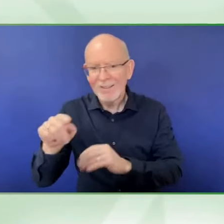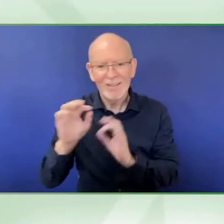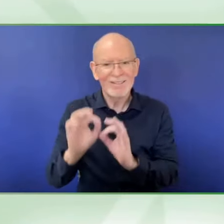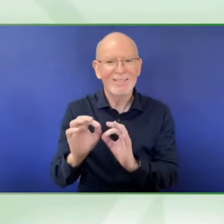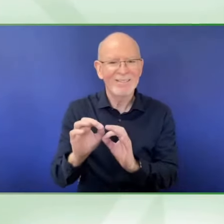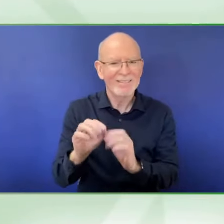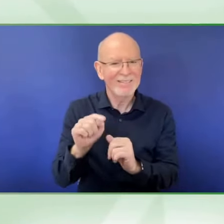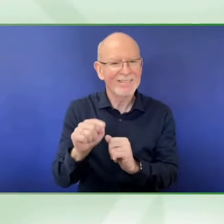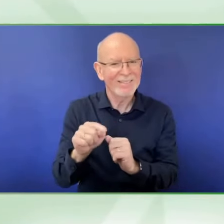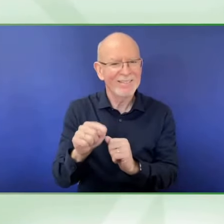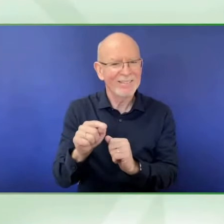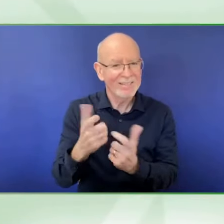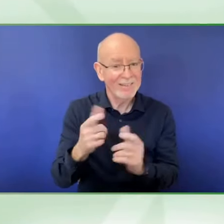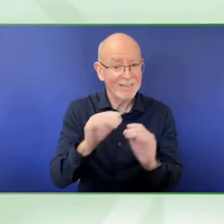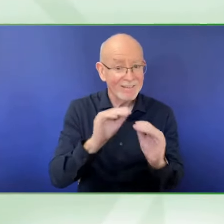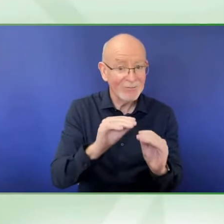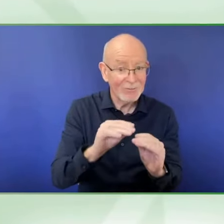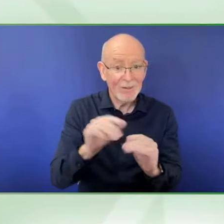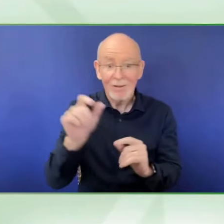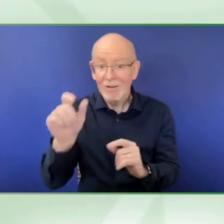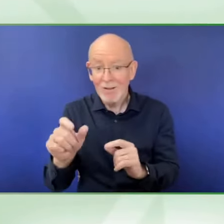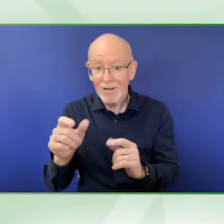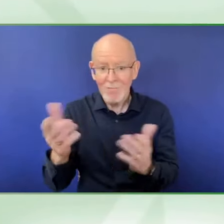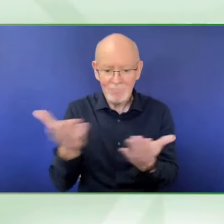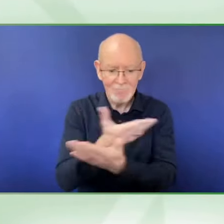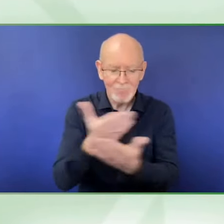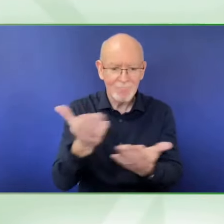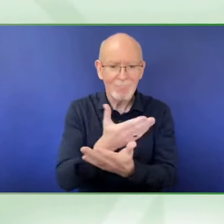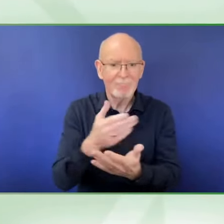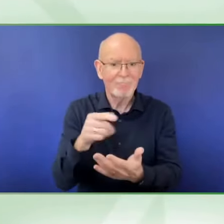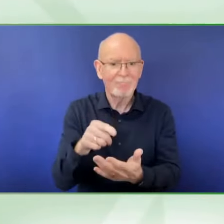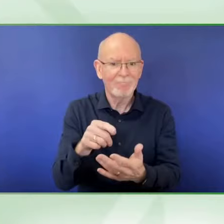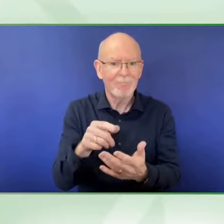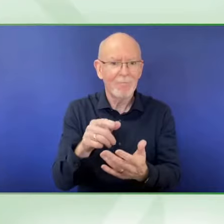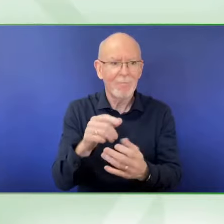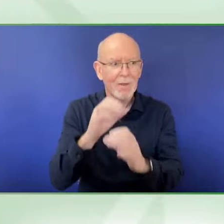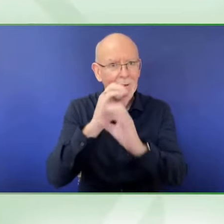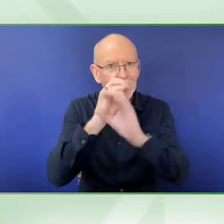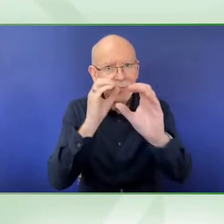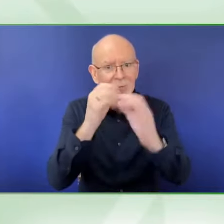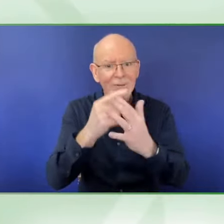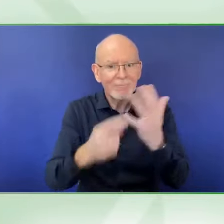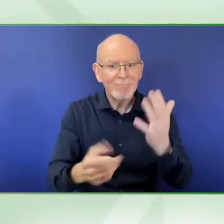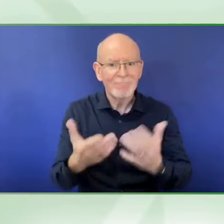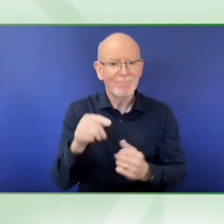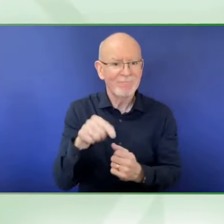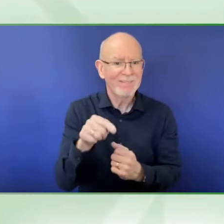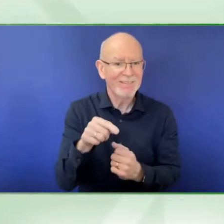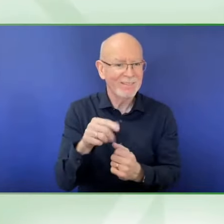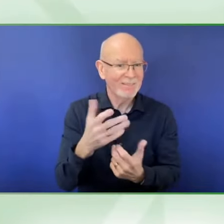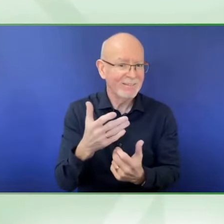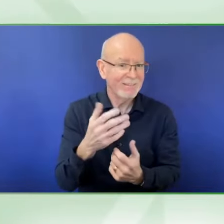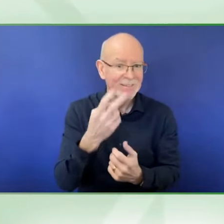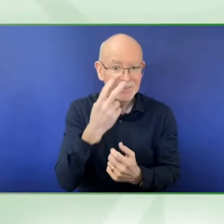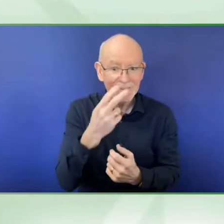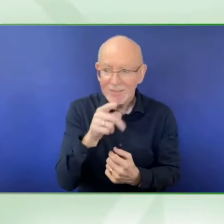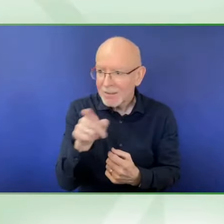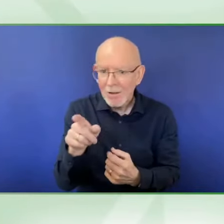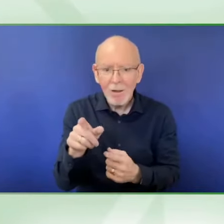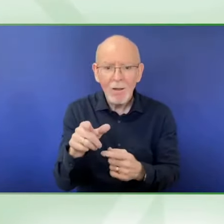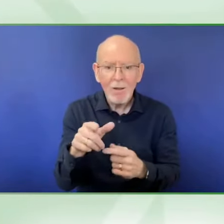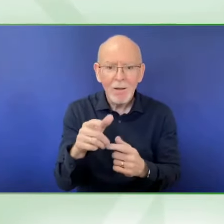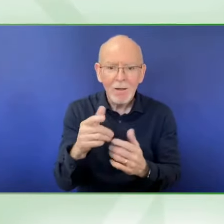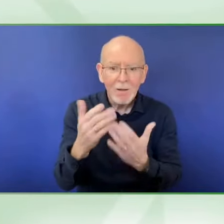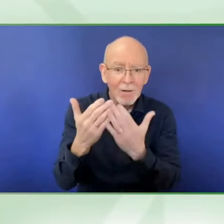or from other people who has these tools that I don't have, and to invite them to be part of